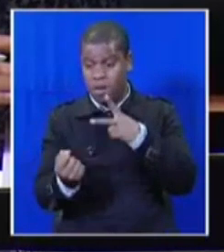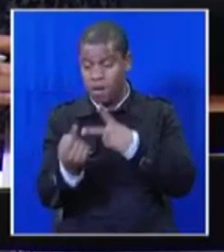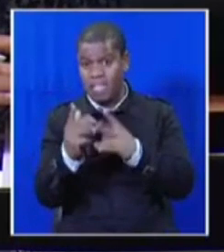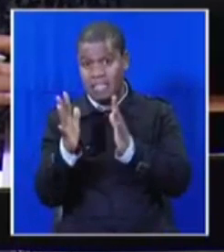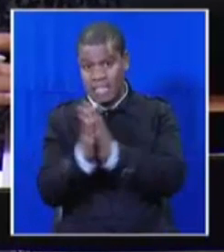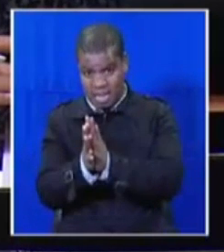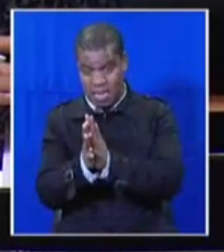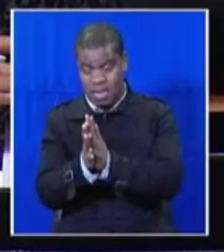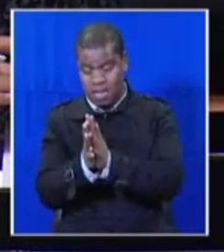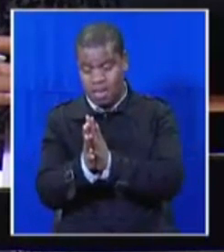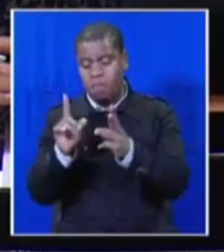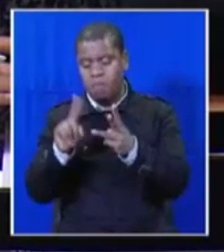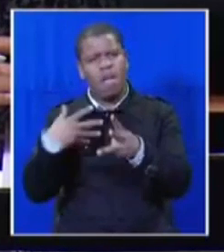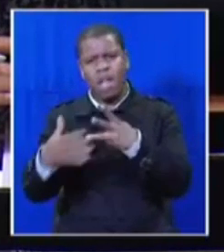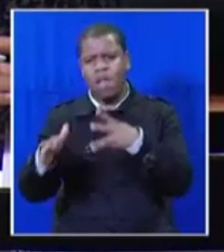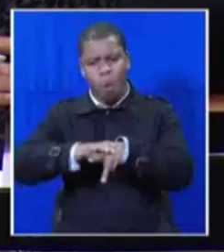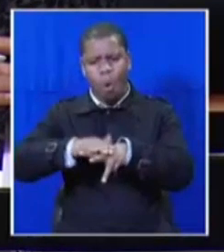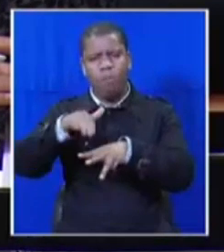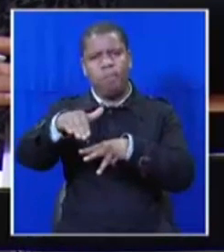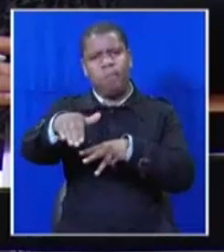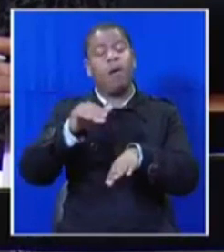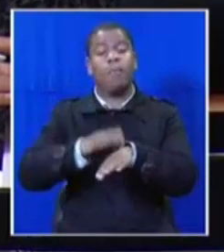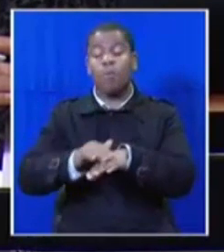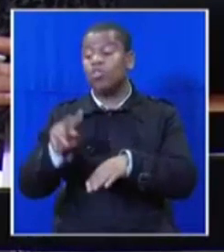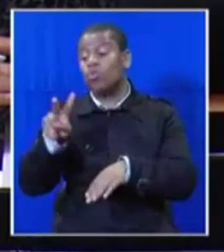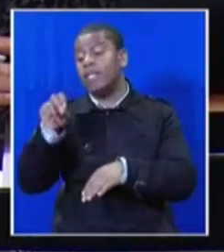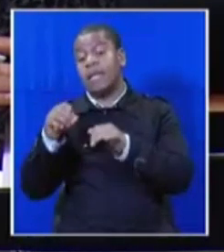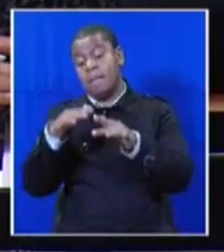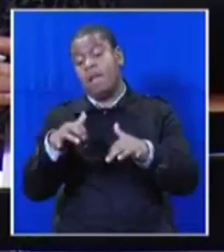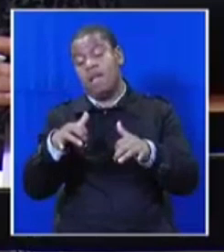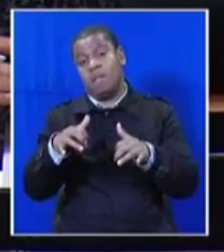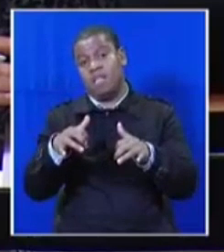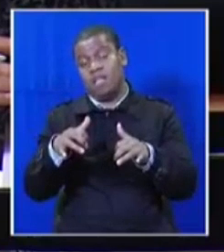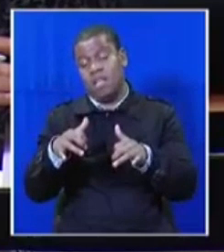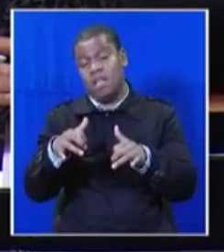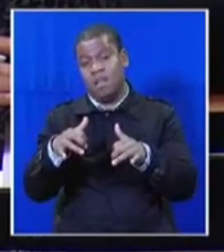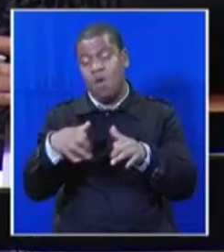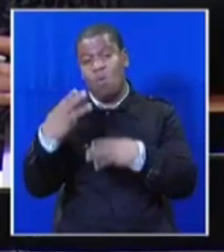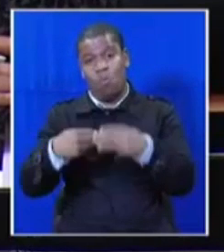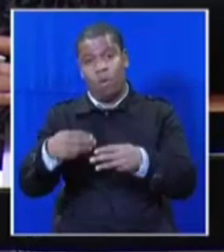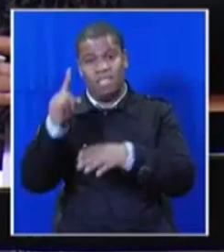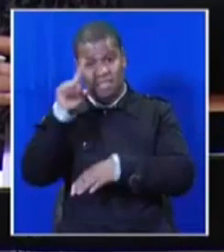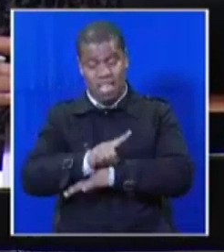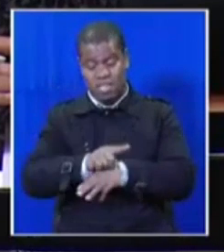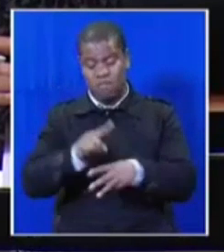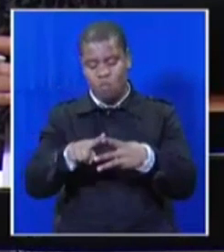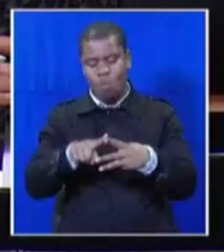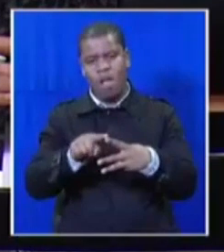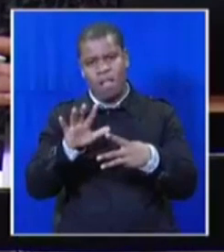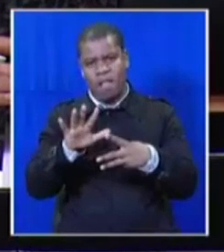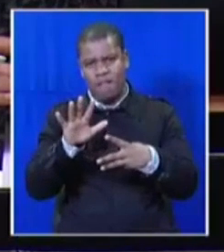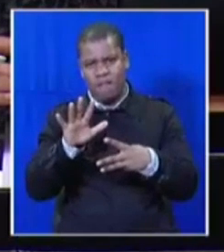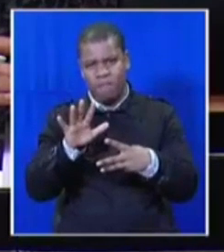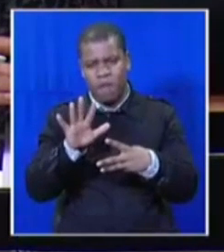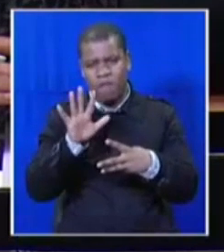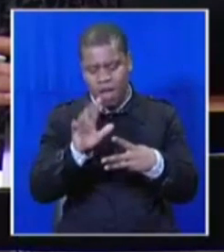days, and on any subsequent occasion for 20 parliamentary working days. Now,